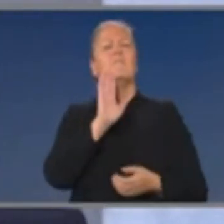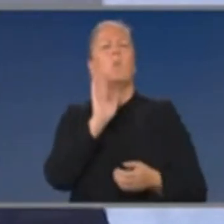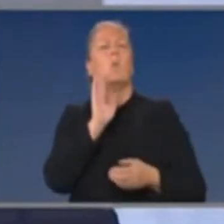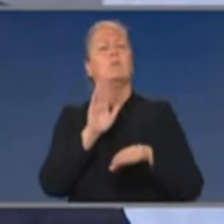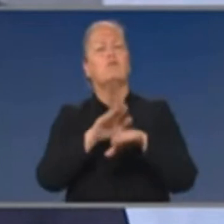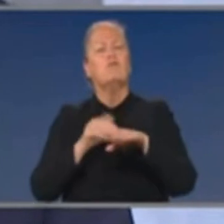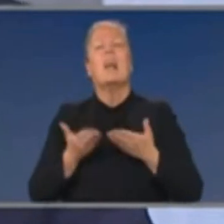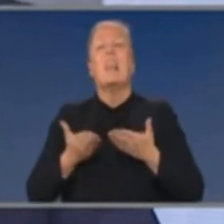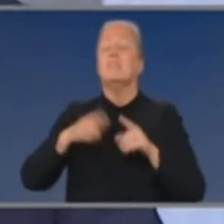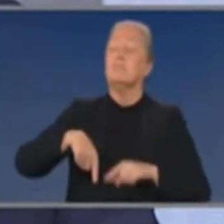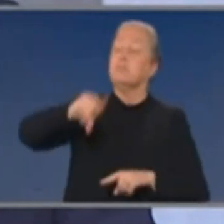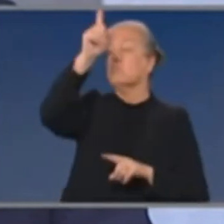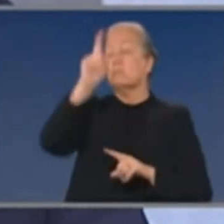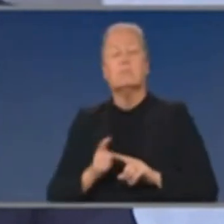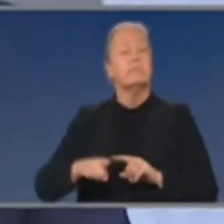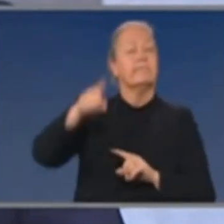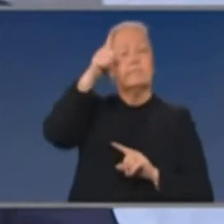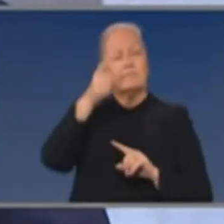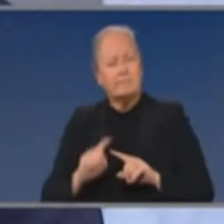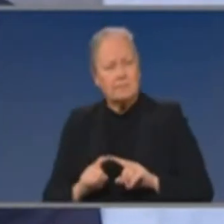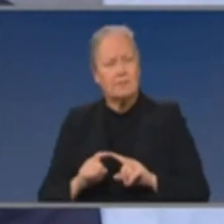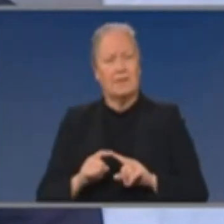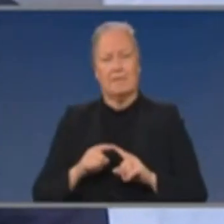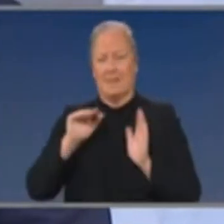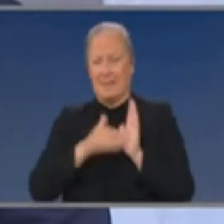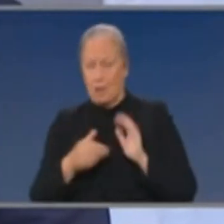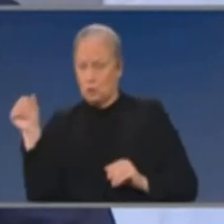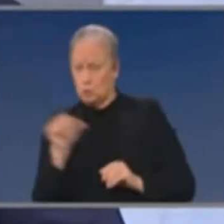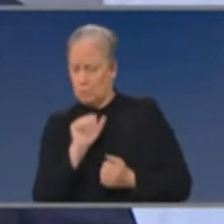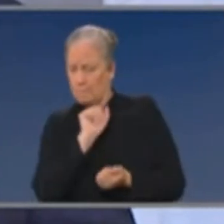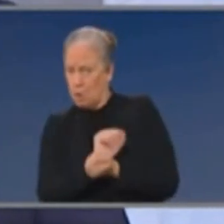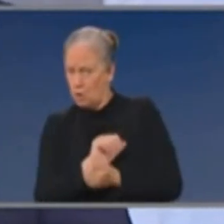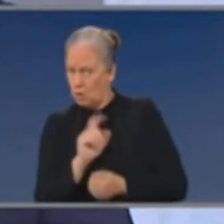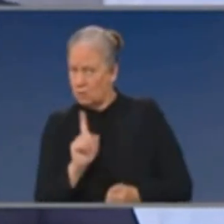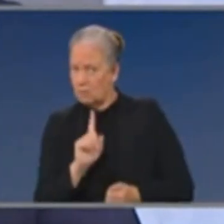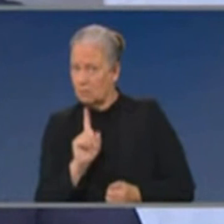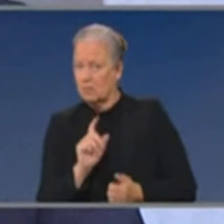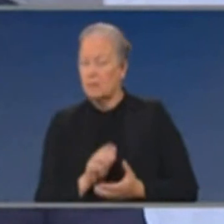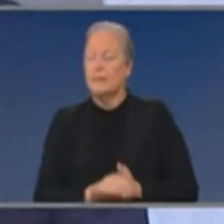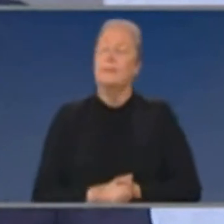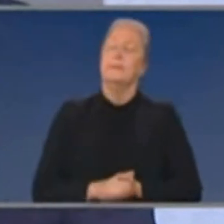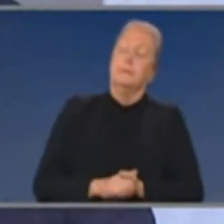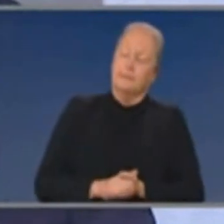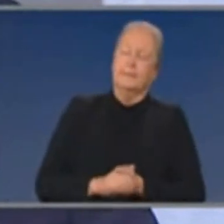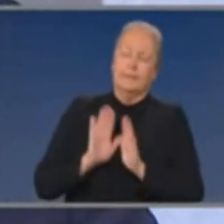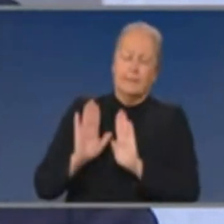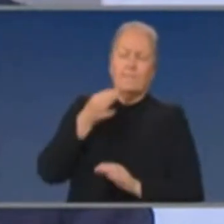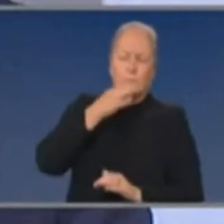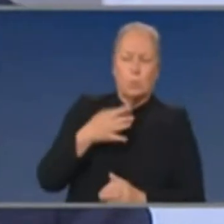order to stop them from going to pubs and interacting with lots of people? Well, look, there's a couple of issues here. One